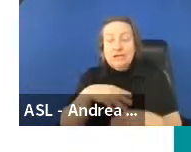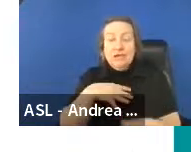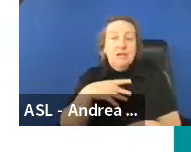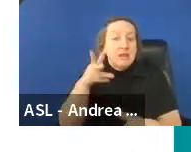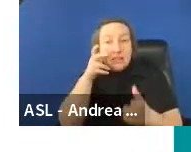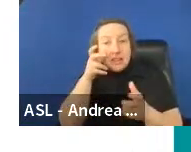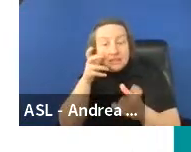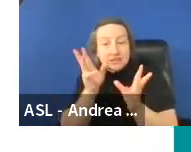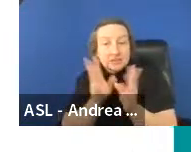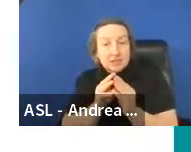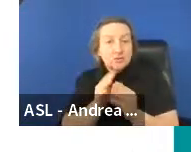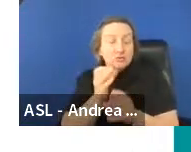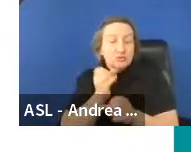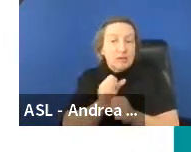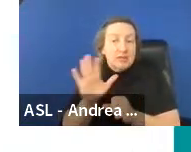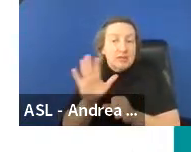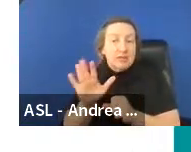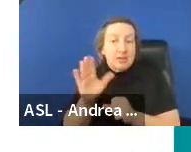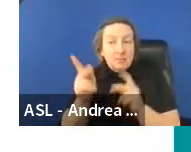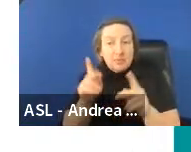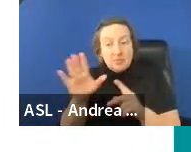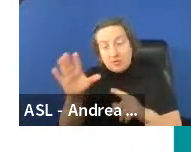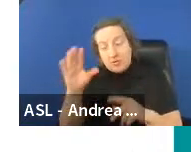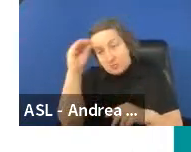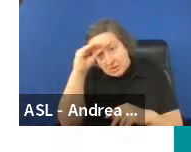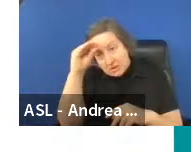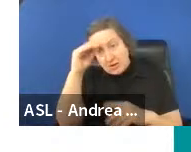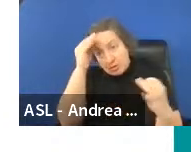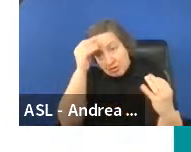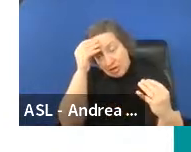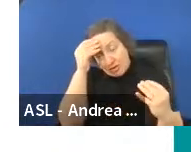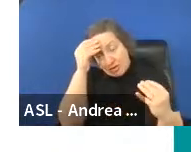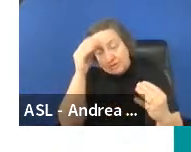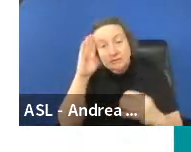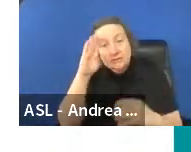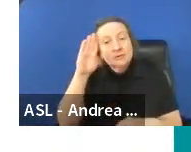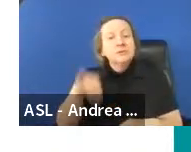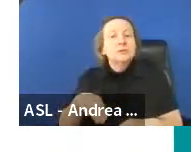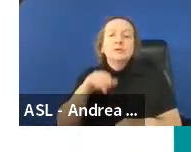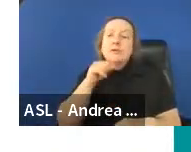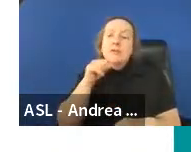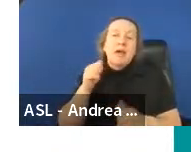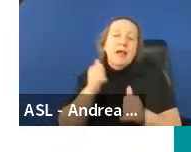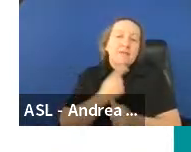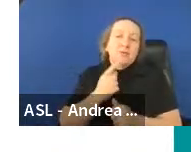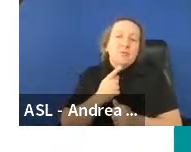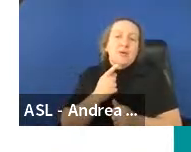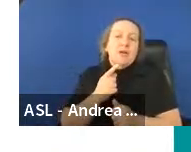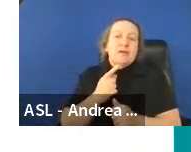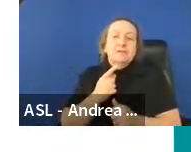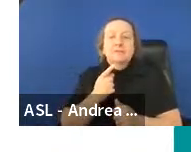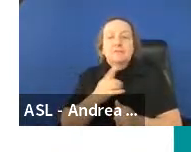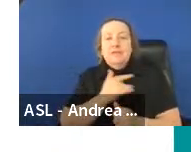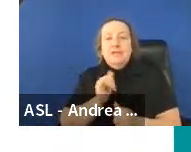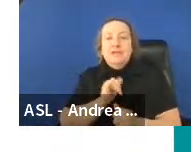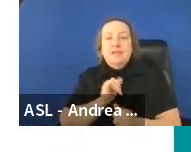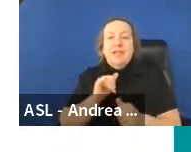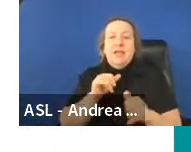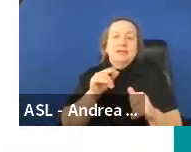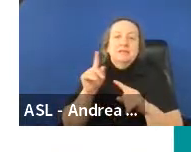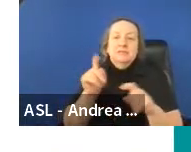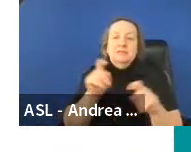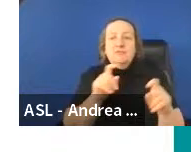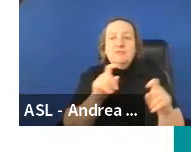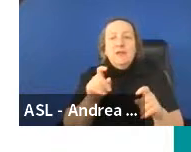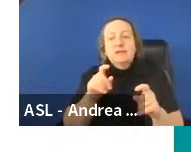those folks' opinions and thoughts, recognizing that not everyone finds surveys to be accessible or how they want to express